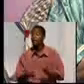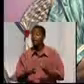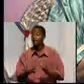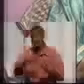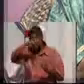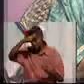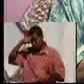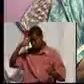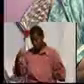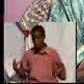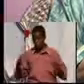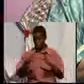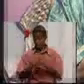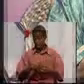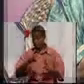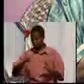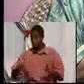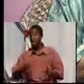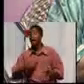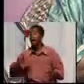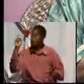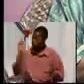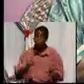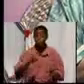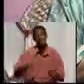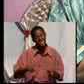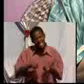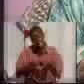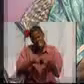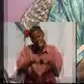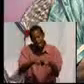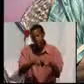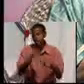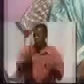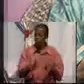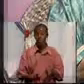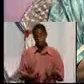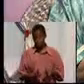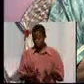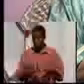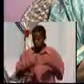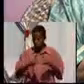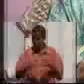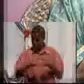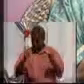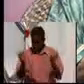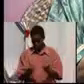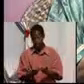know, activity of what I am supposed to be doing in line with what the ministry or the department is